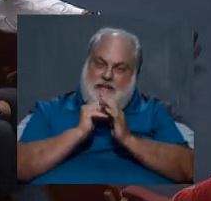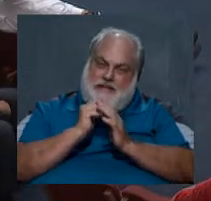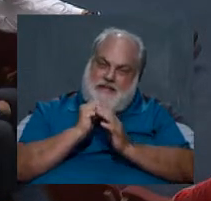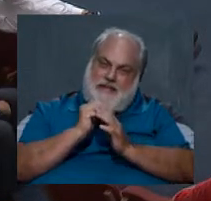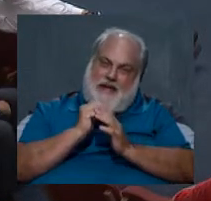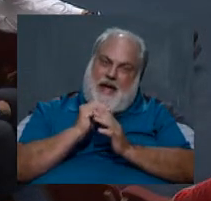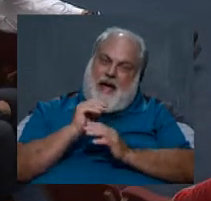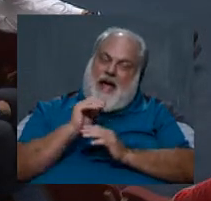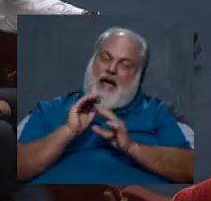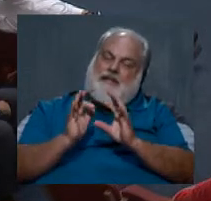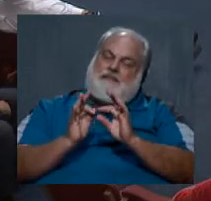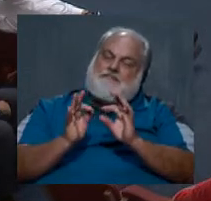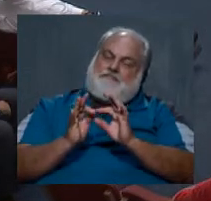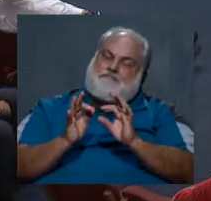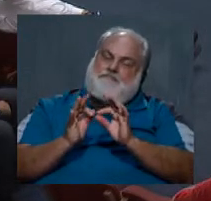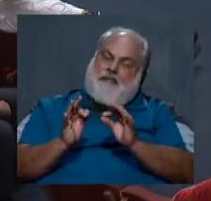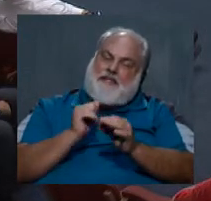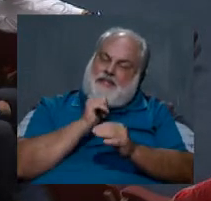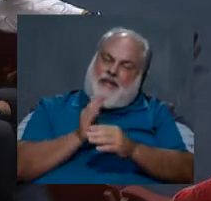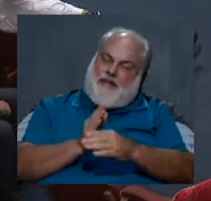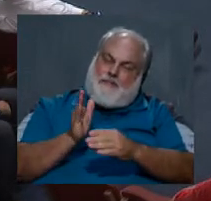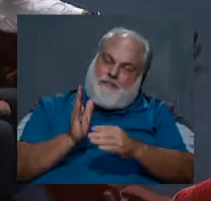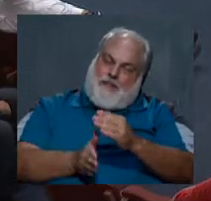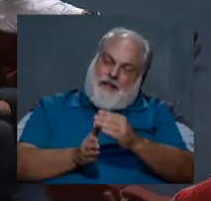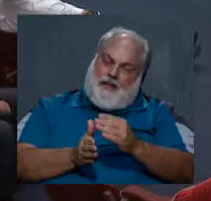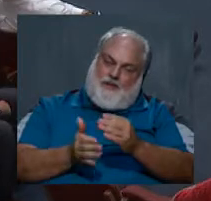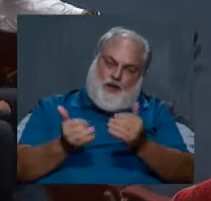very incomplete for our current situation.